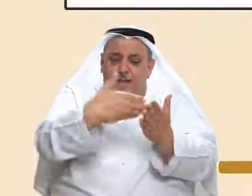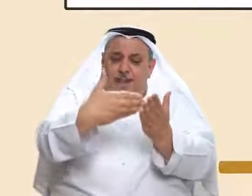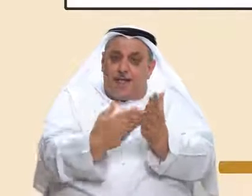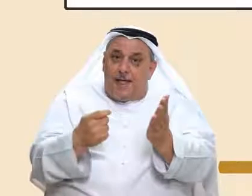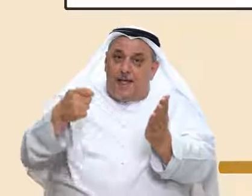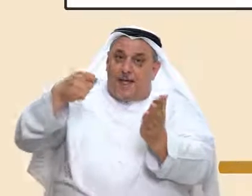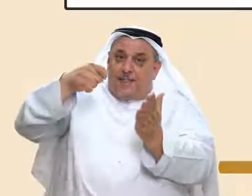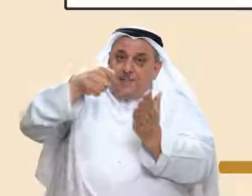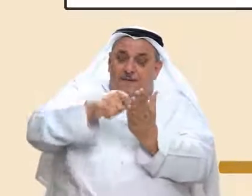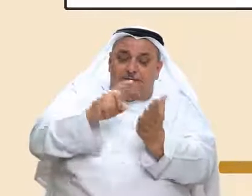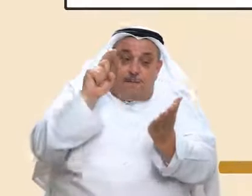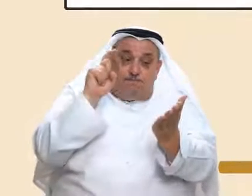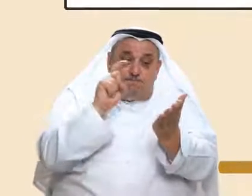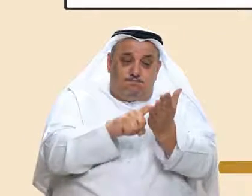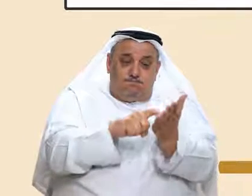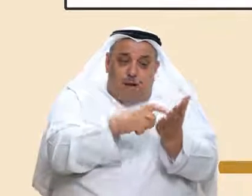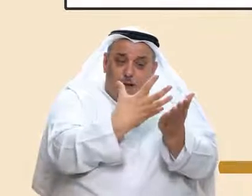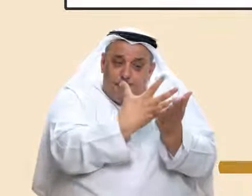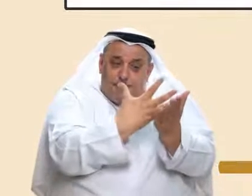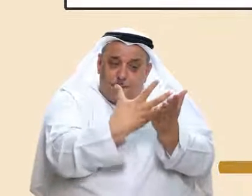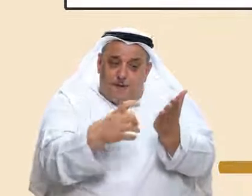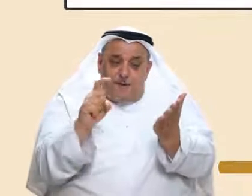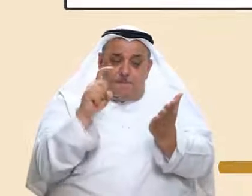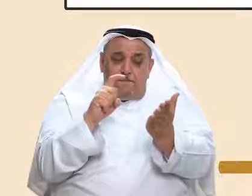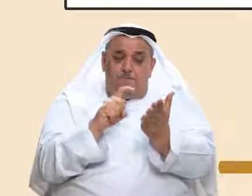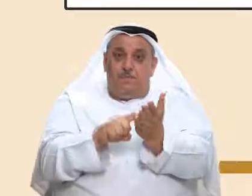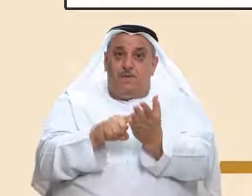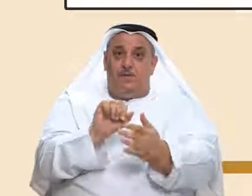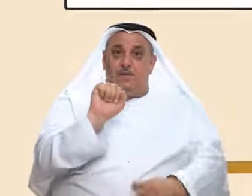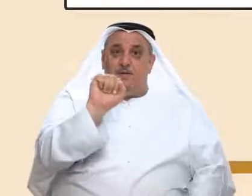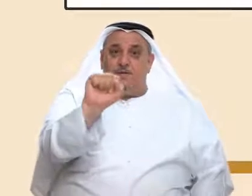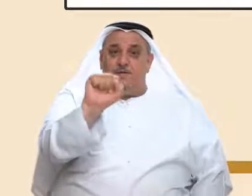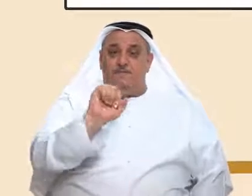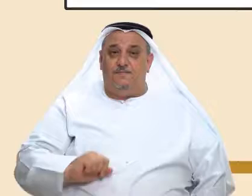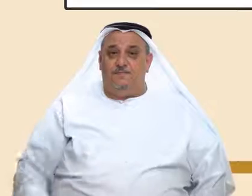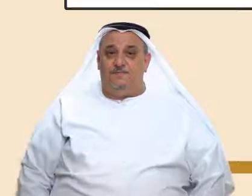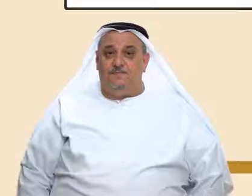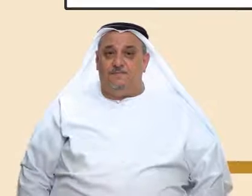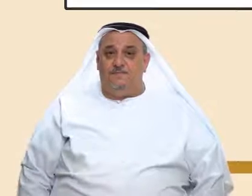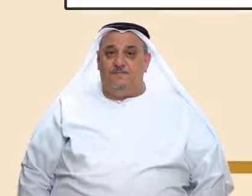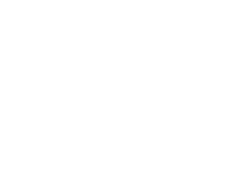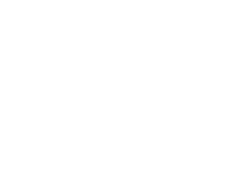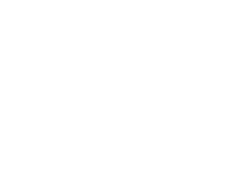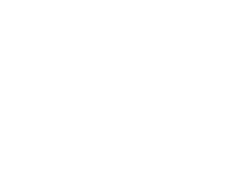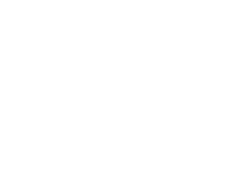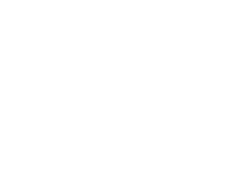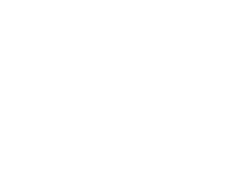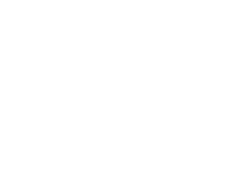download all your reports, certificates, and receipts from the end user dashboard.